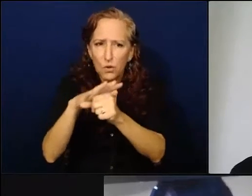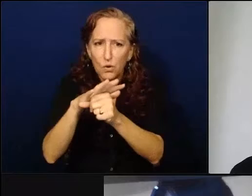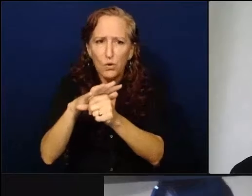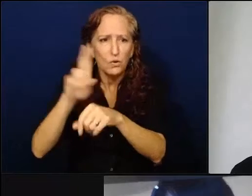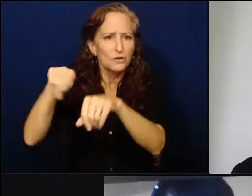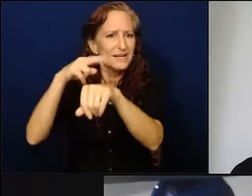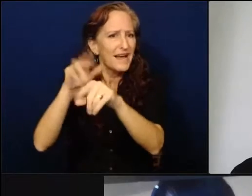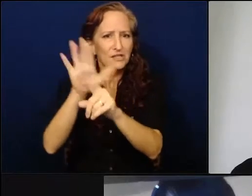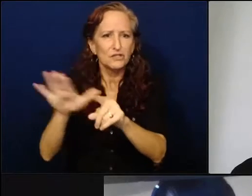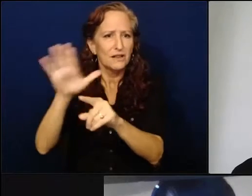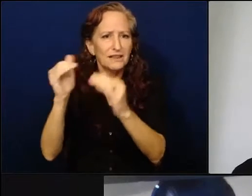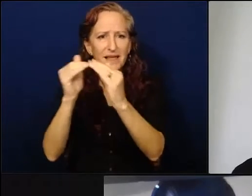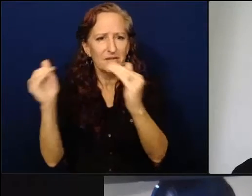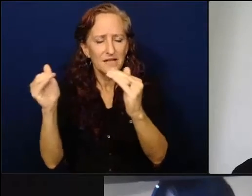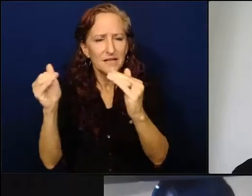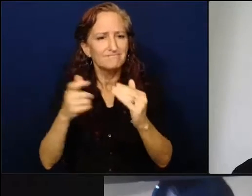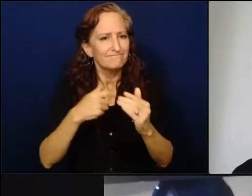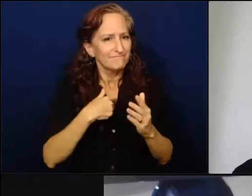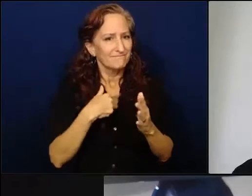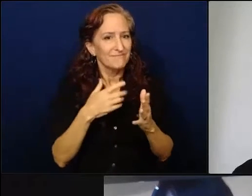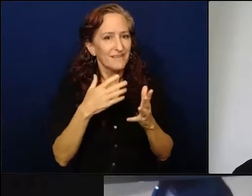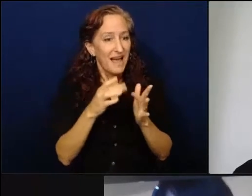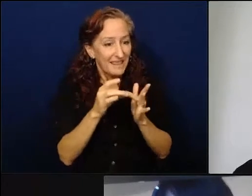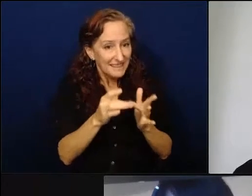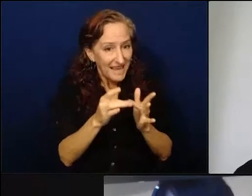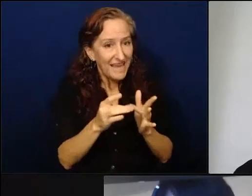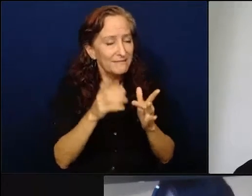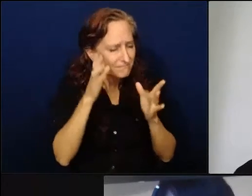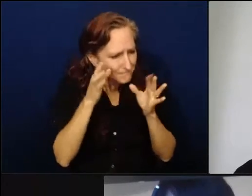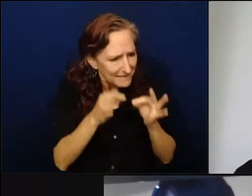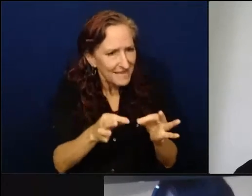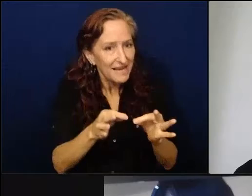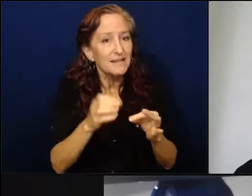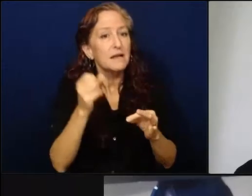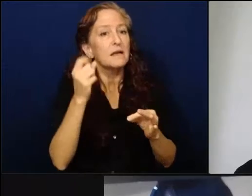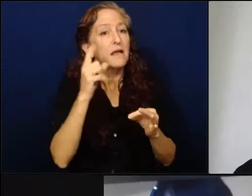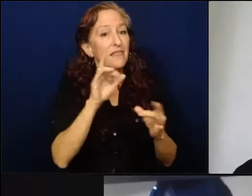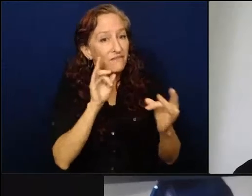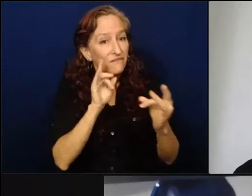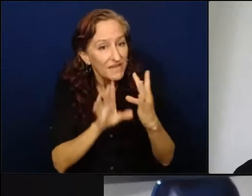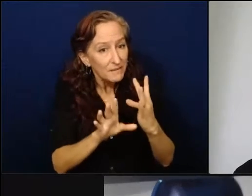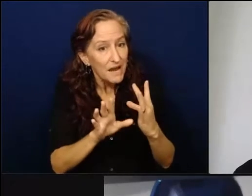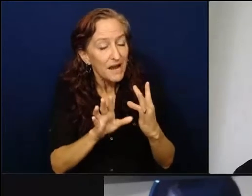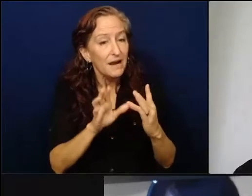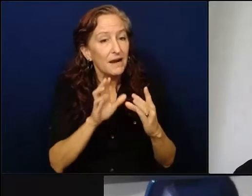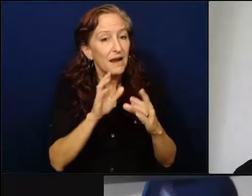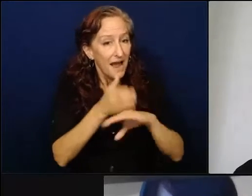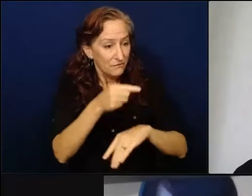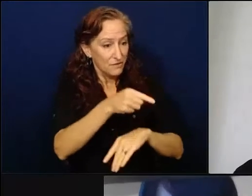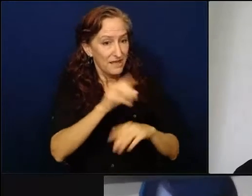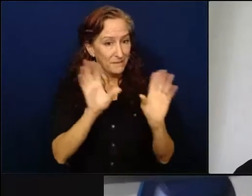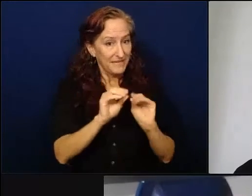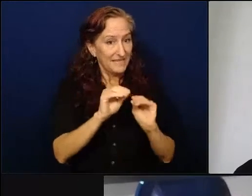the feedback that I got from that was incredible. And it set the tone for how to engage with the company going forward.